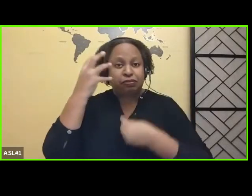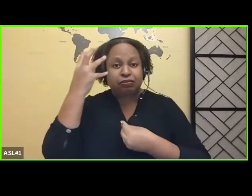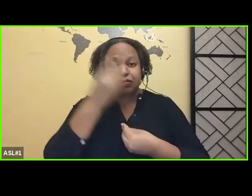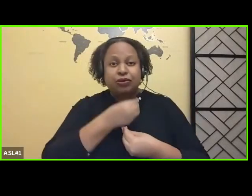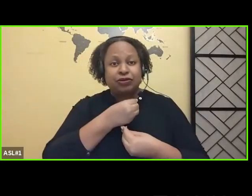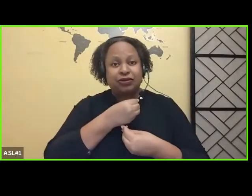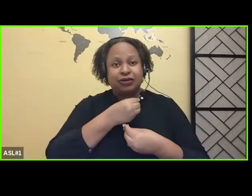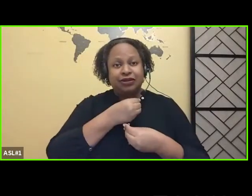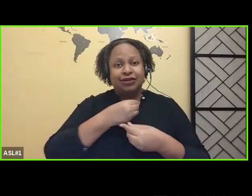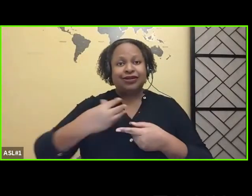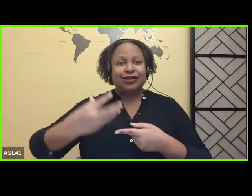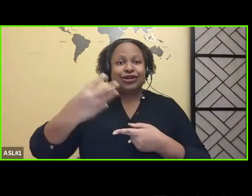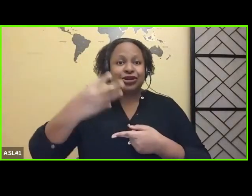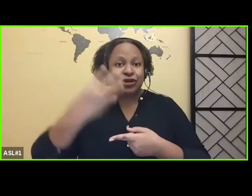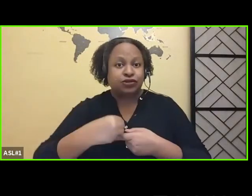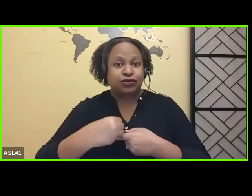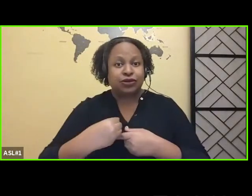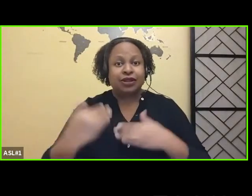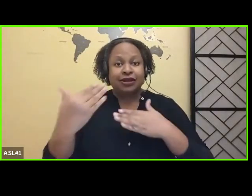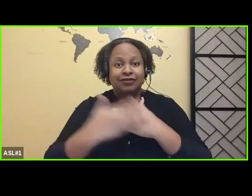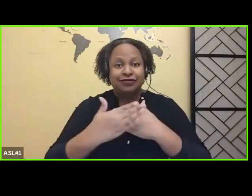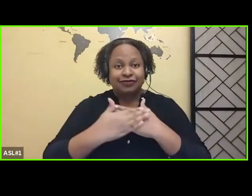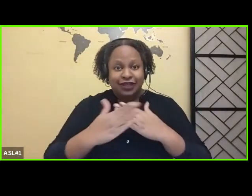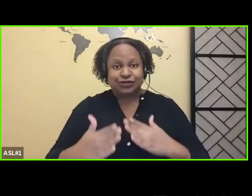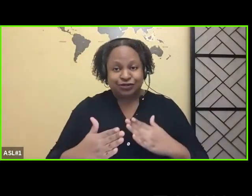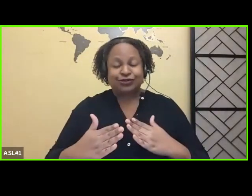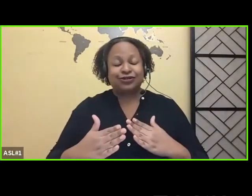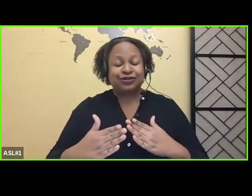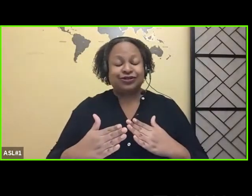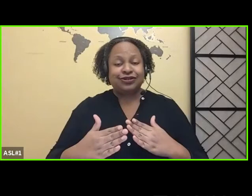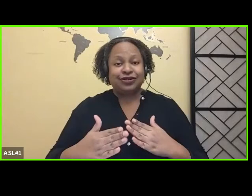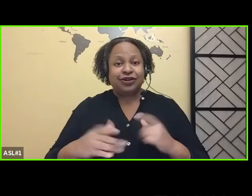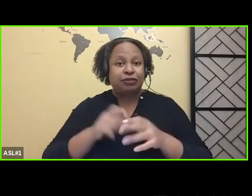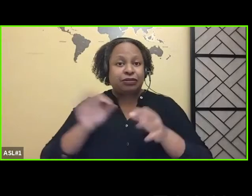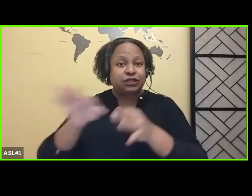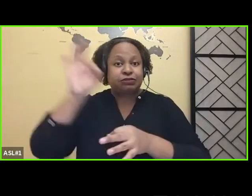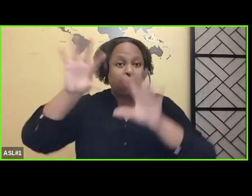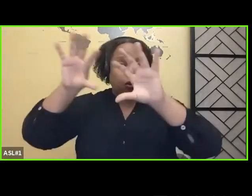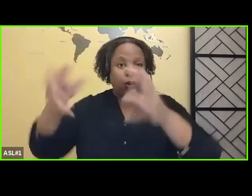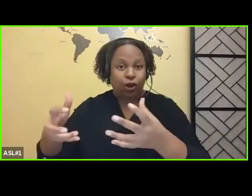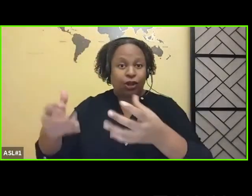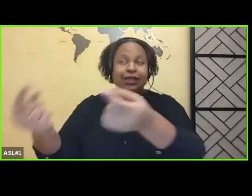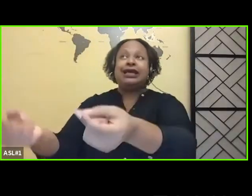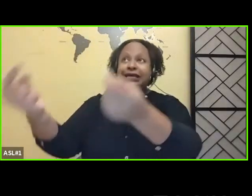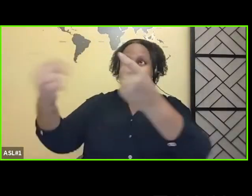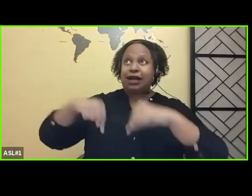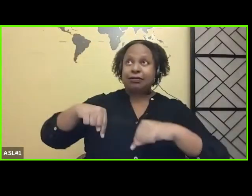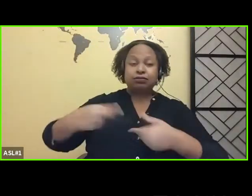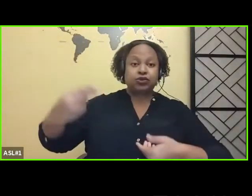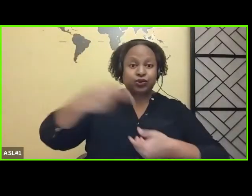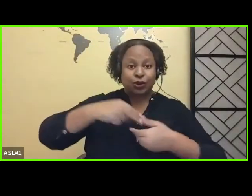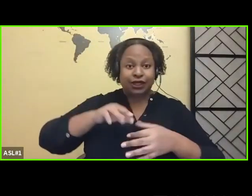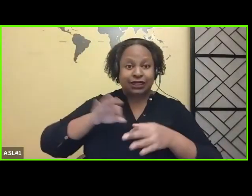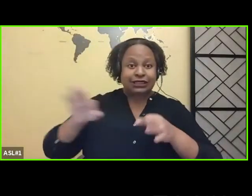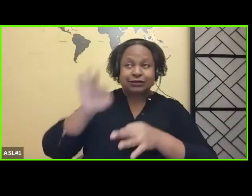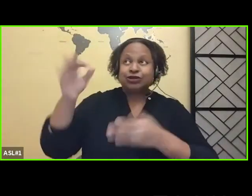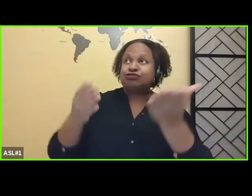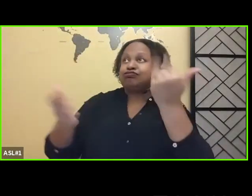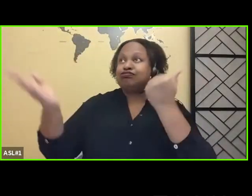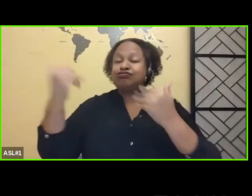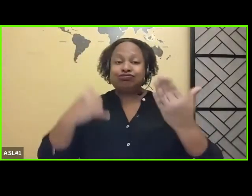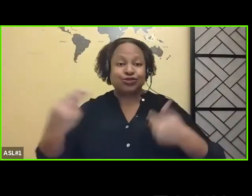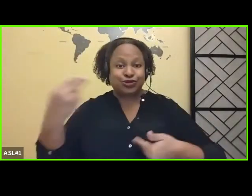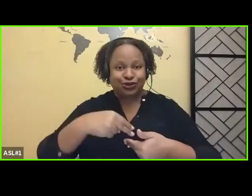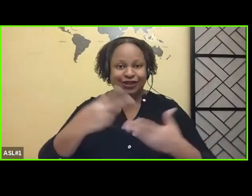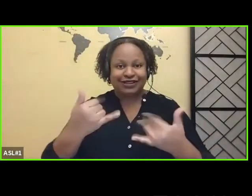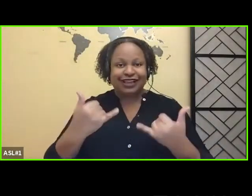beautiful cultural advisors from the spirit world to come and be with us in here. And also, I